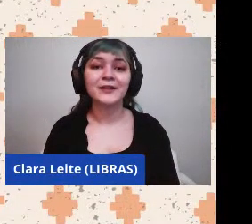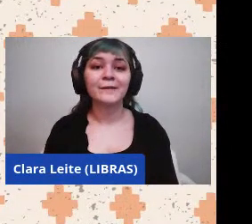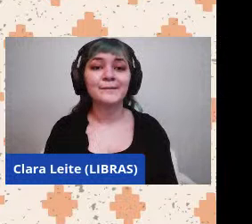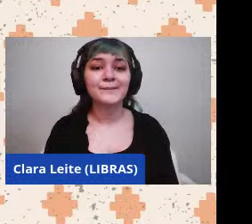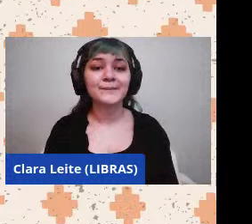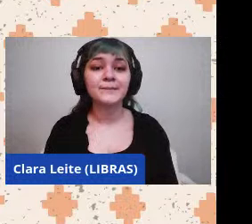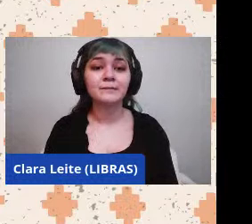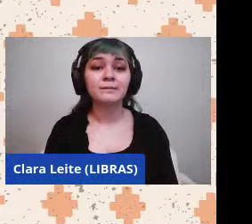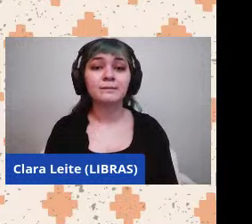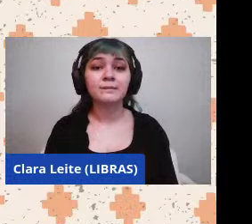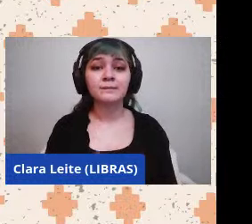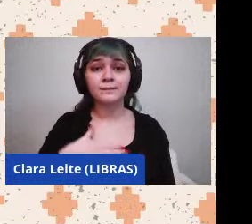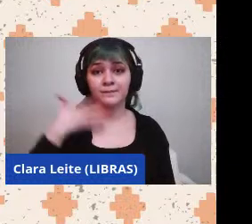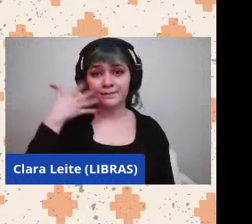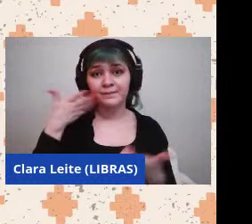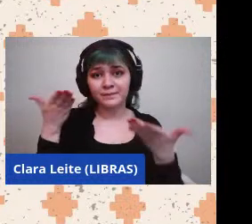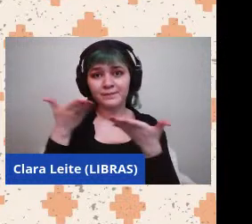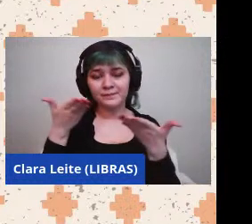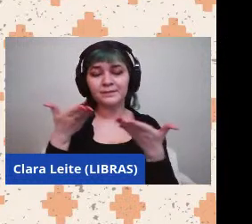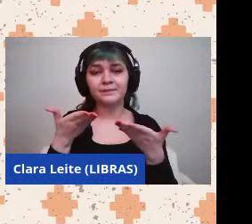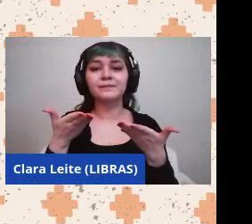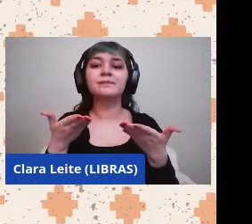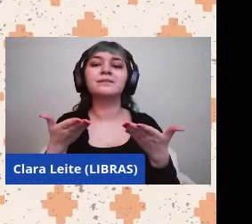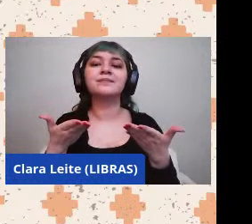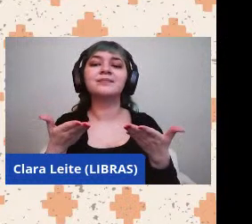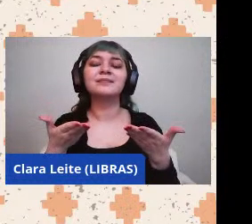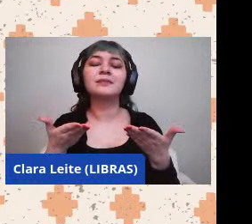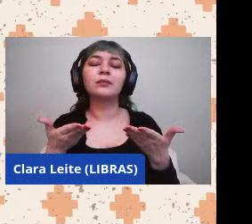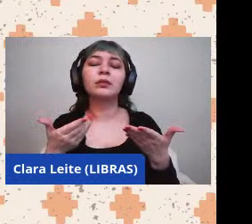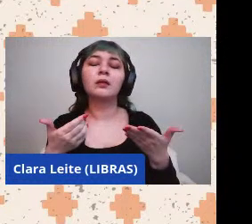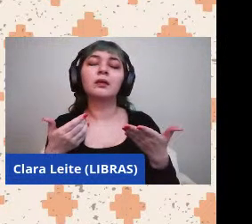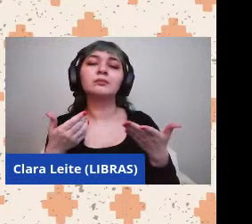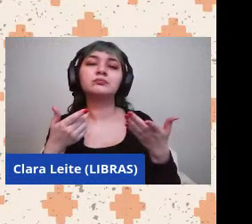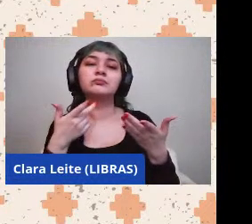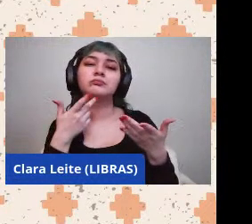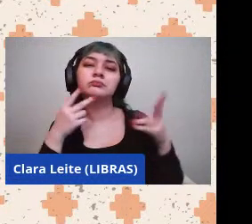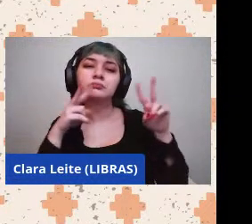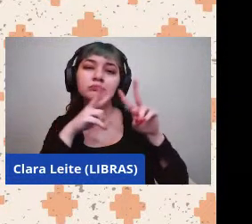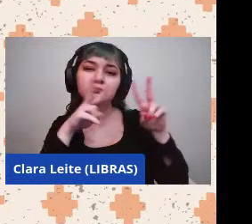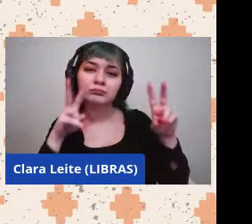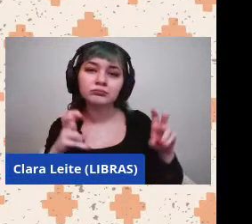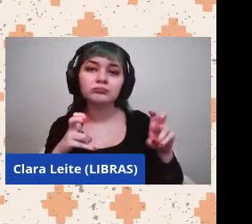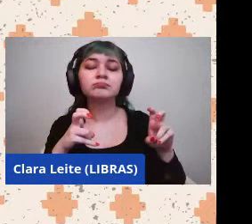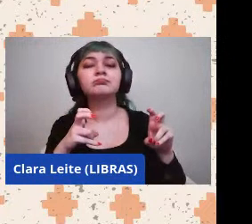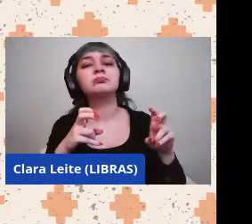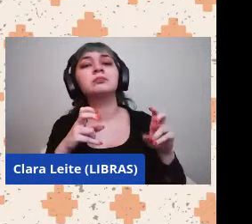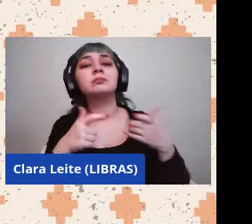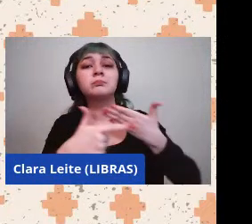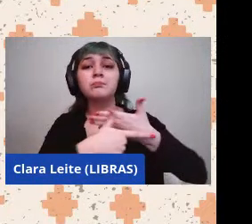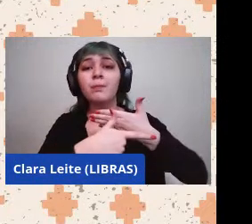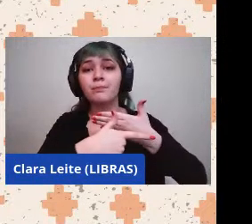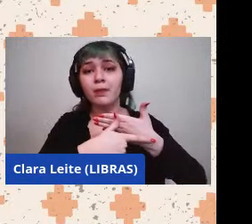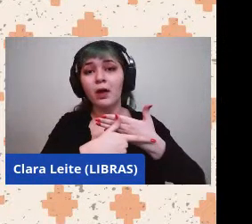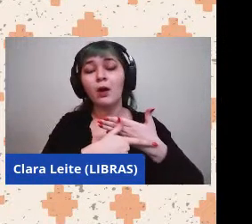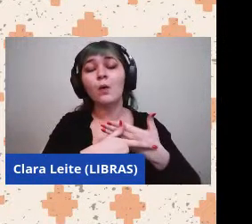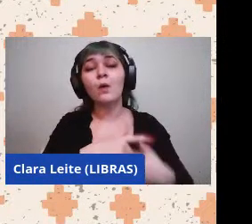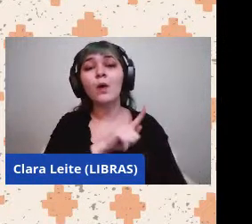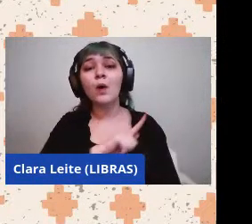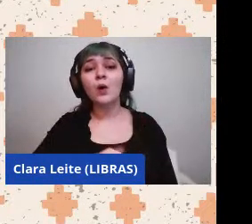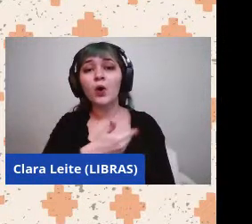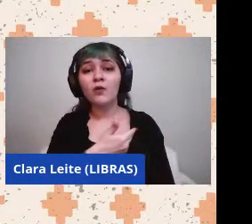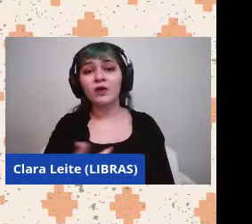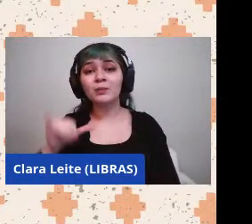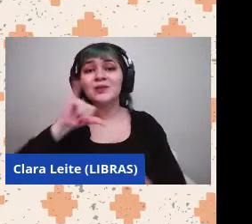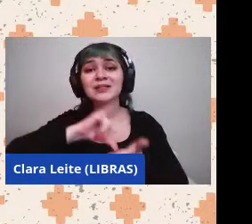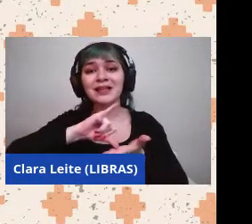In my talk today, I'm going to address the role of the U.S.